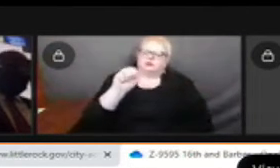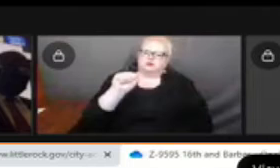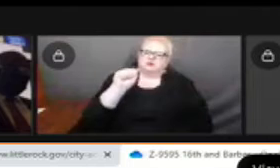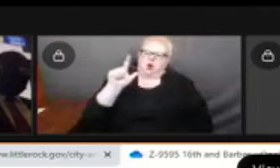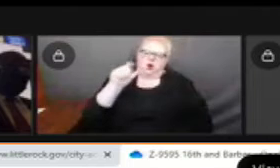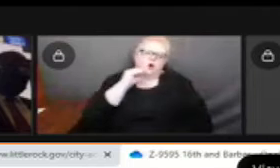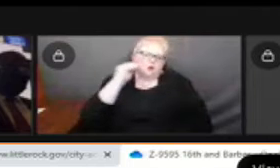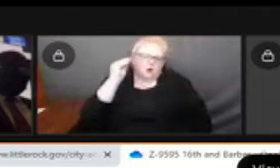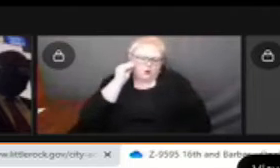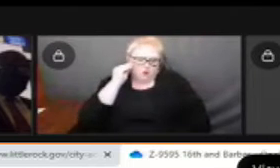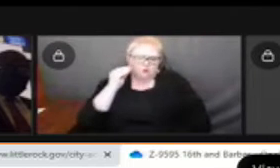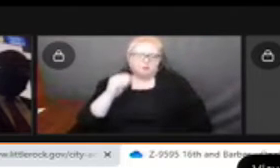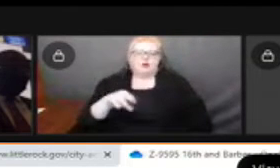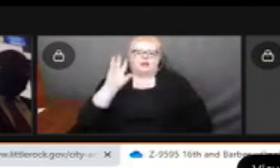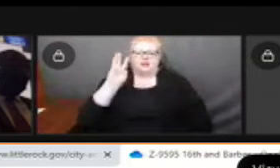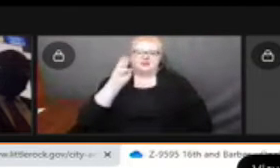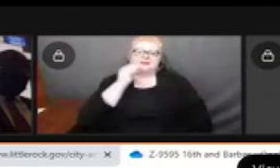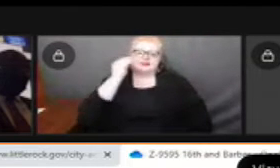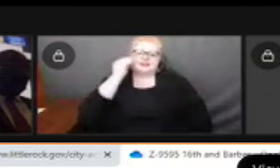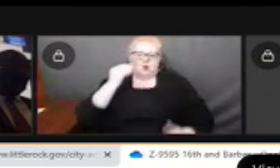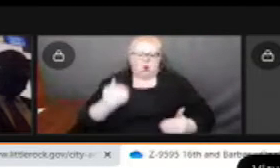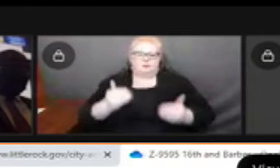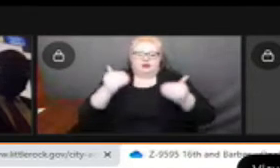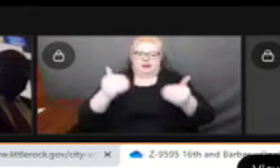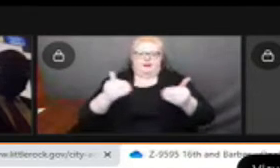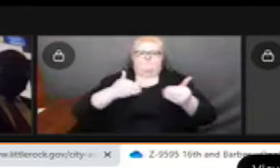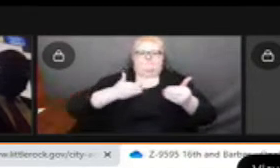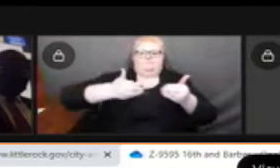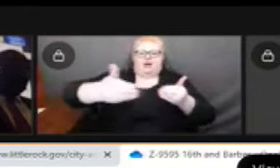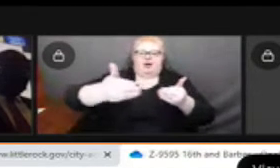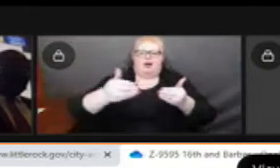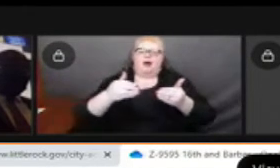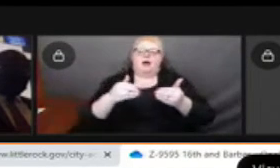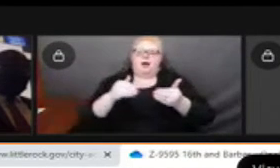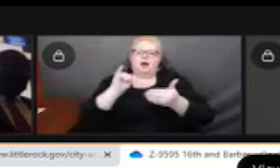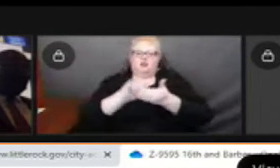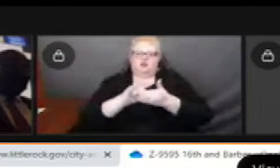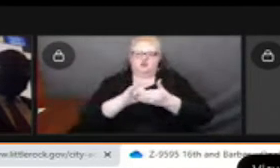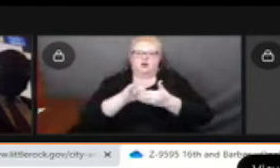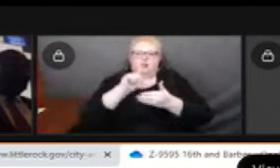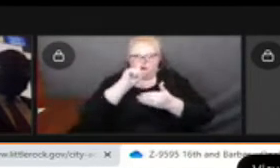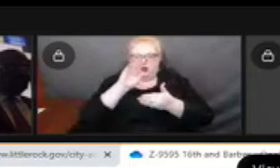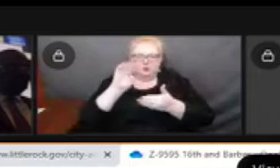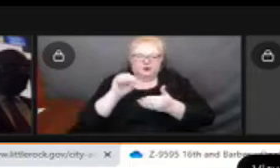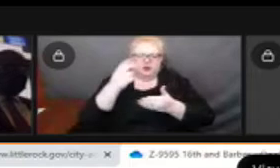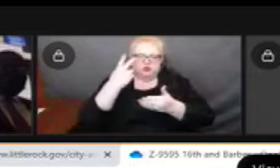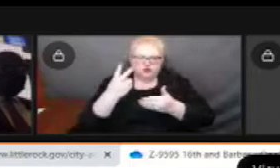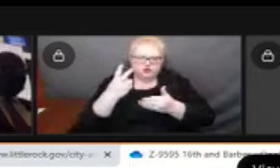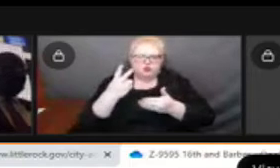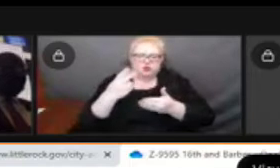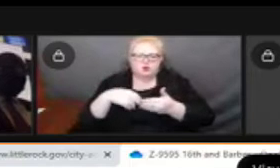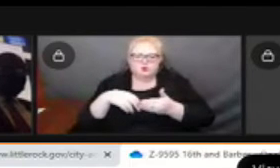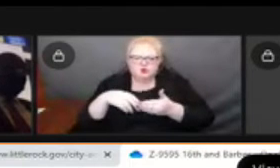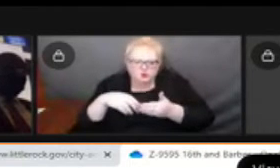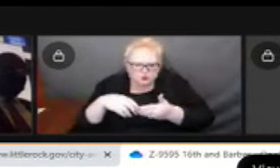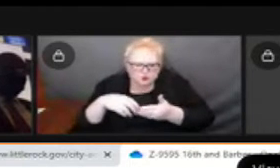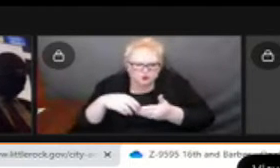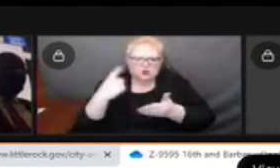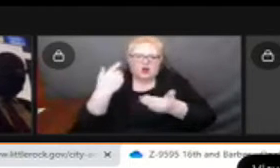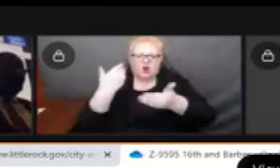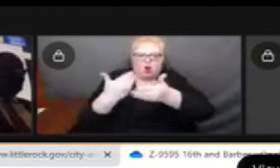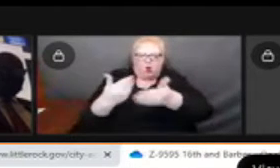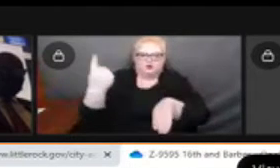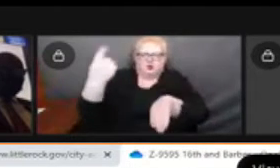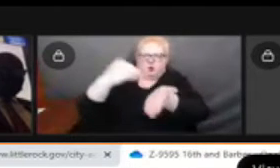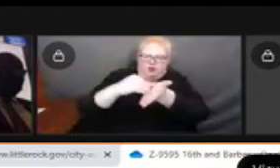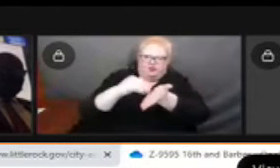The 6 homes that are behind the 2 facing Barber Street would be 2-story houses and would probably be closer to 1,000 square feet heated and